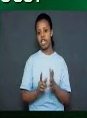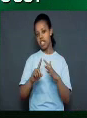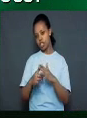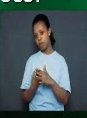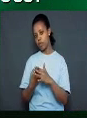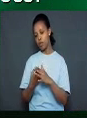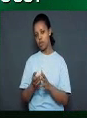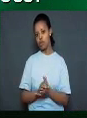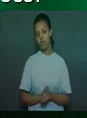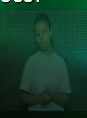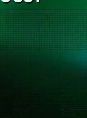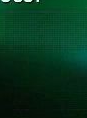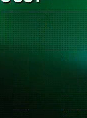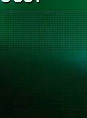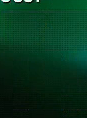Begin.